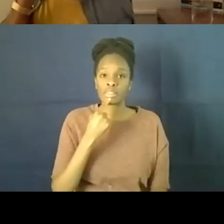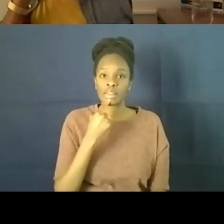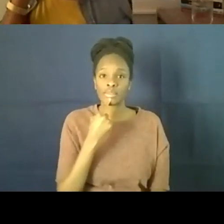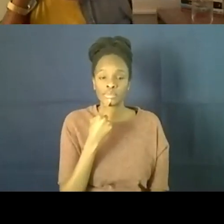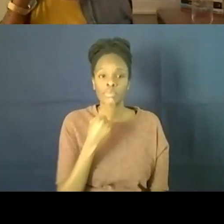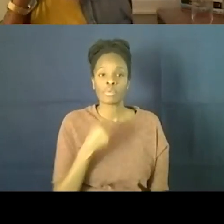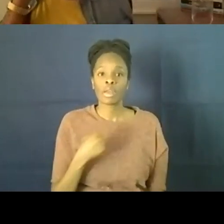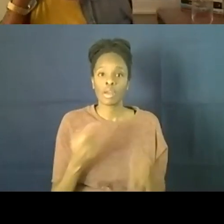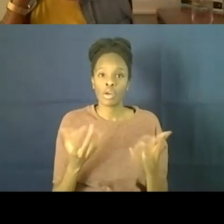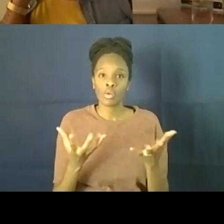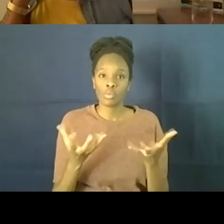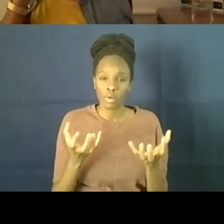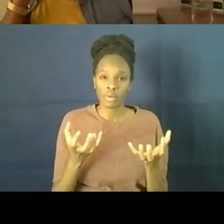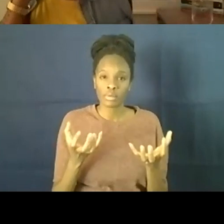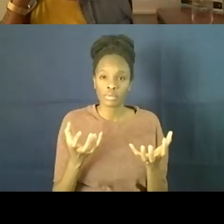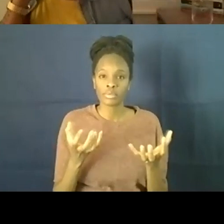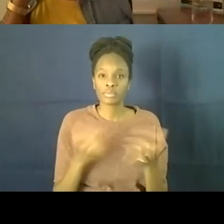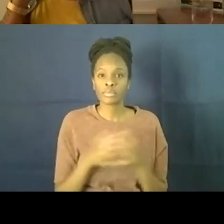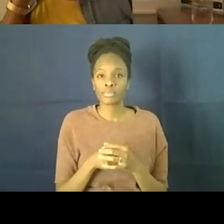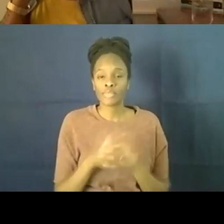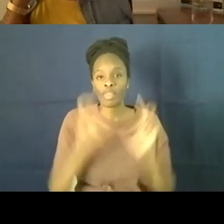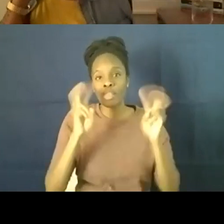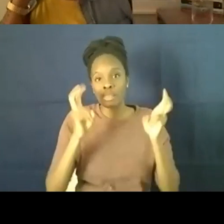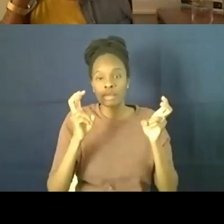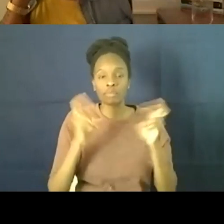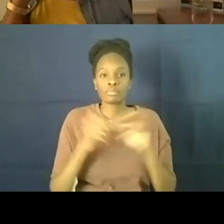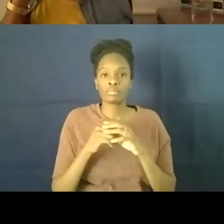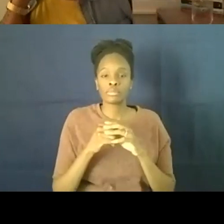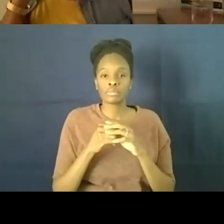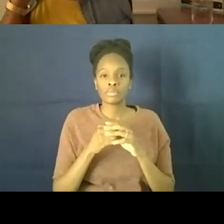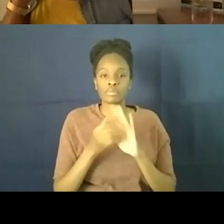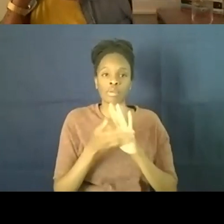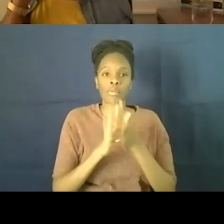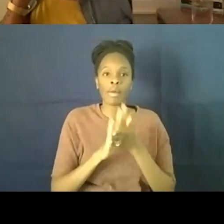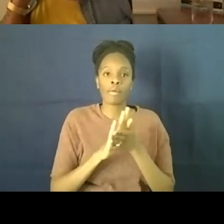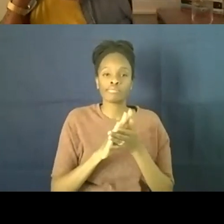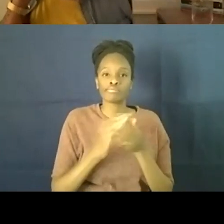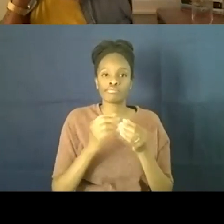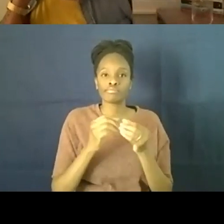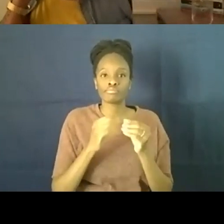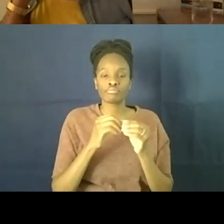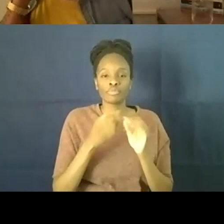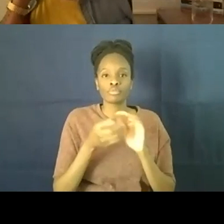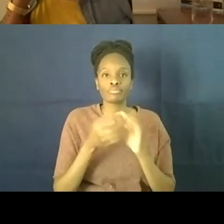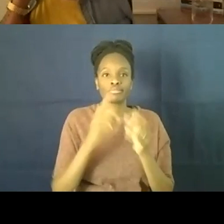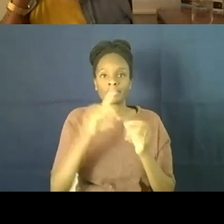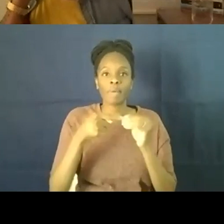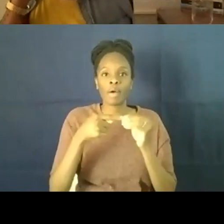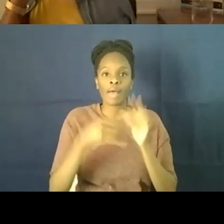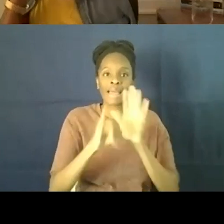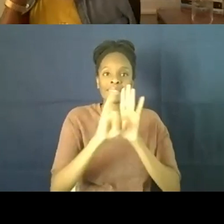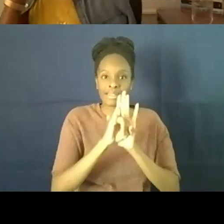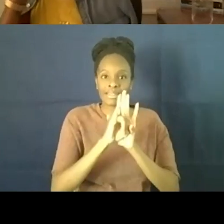know, you wanted the theme to be, you know, identity and self and all of that. And then the second season, like, you had a different